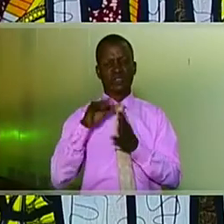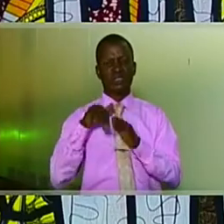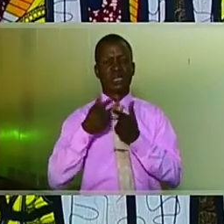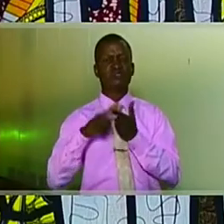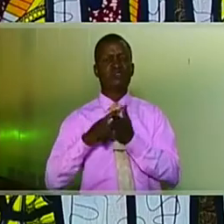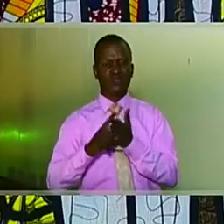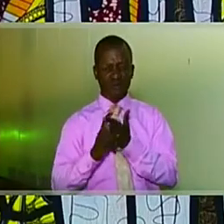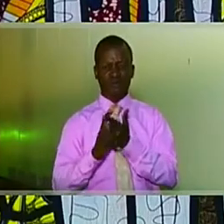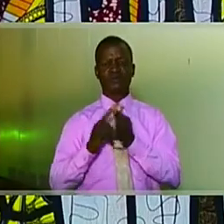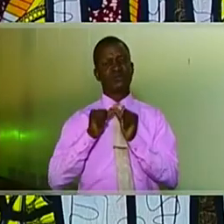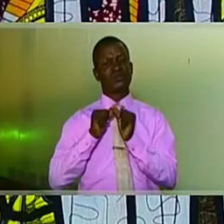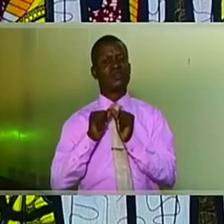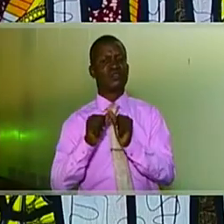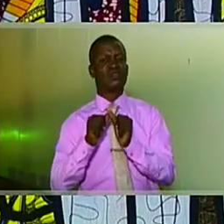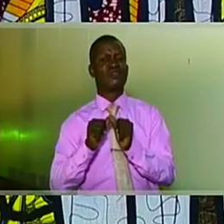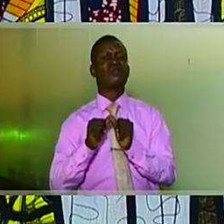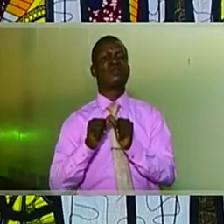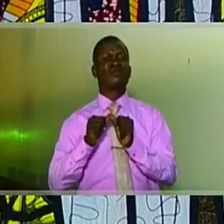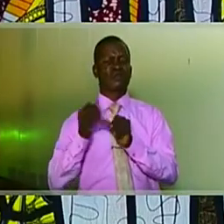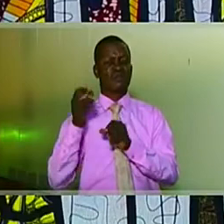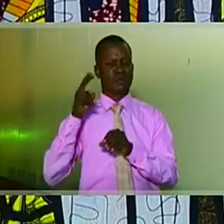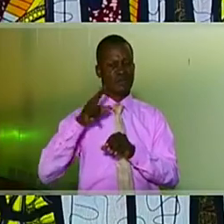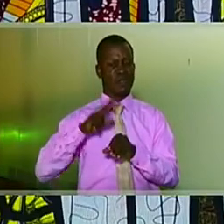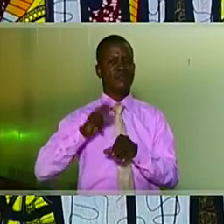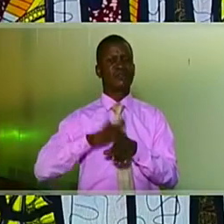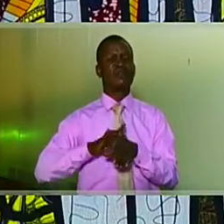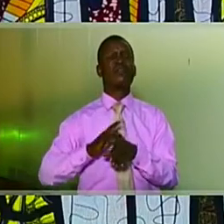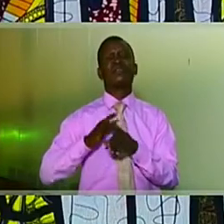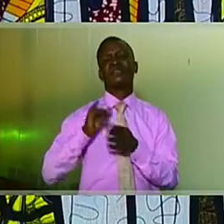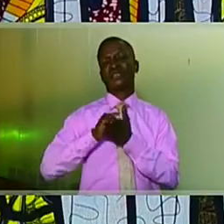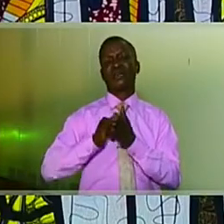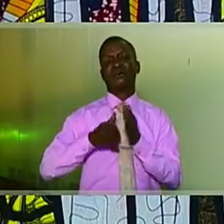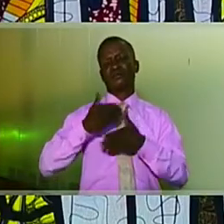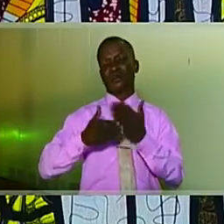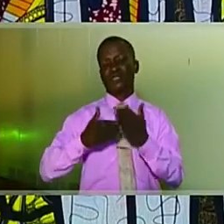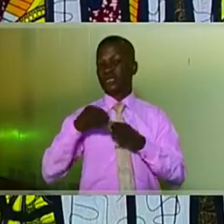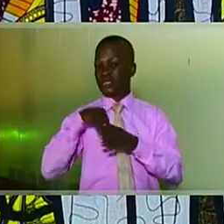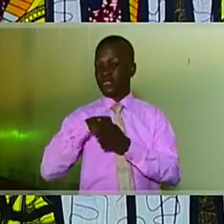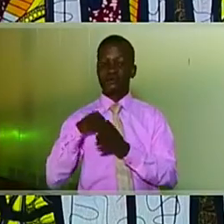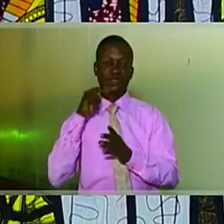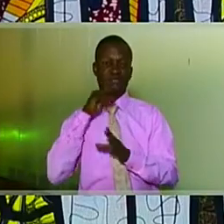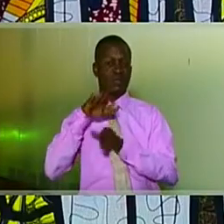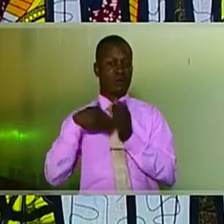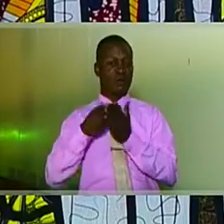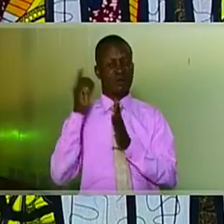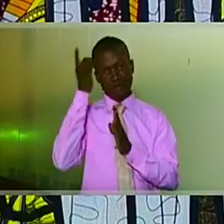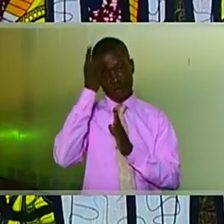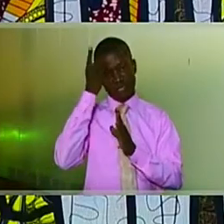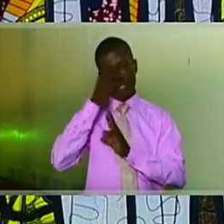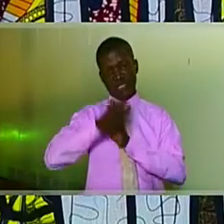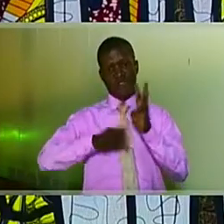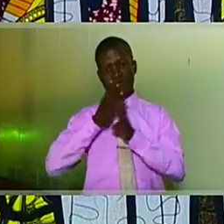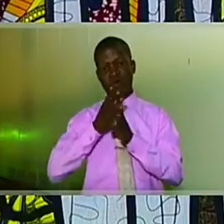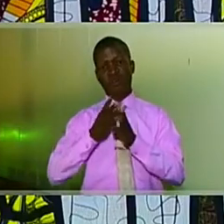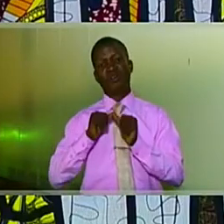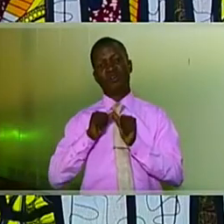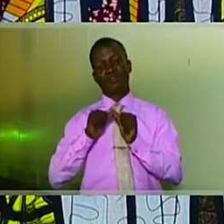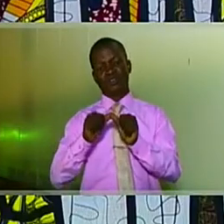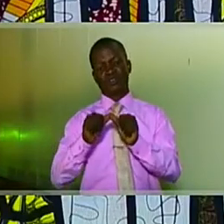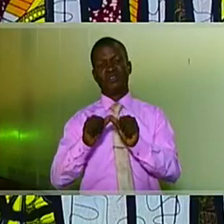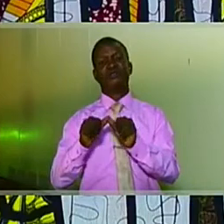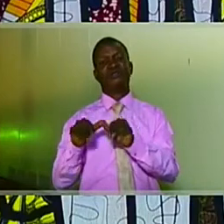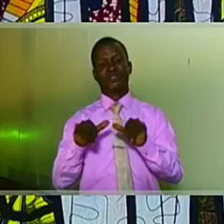to continue improving the process. This is not unique to Nigeria. All democracies around the world continue learning and